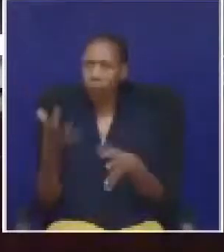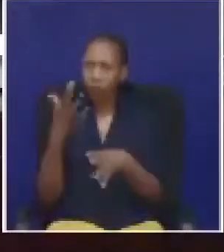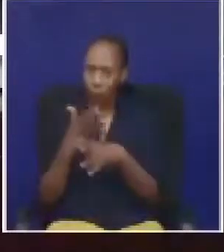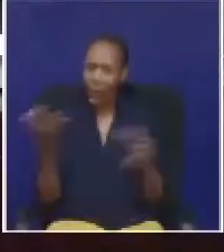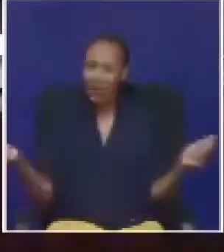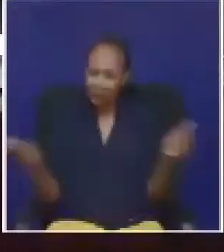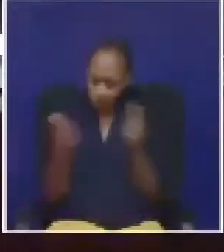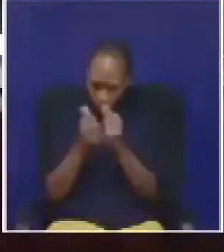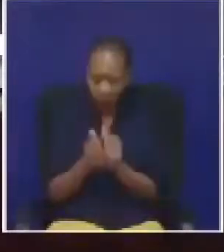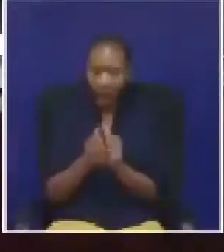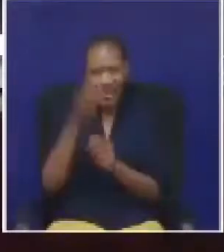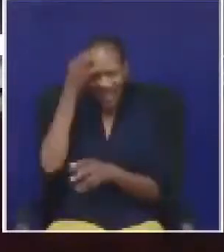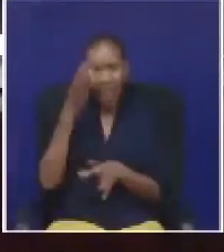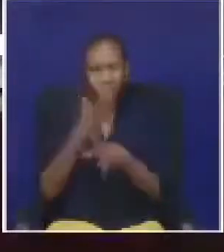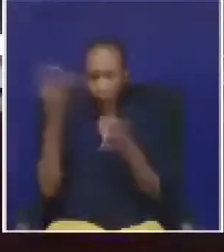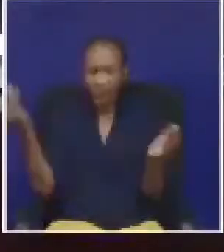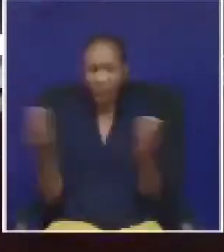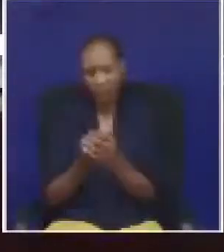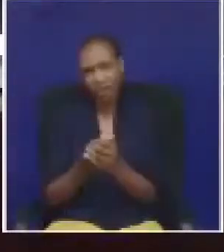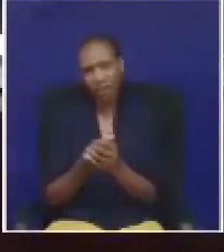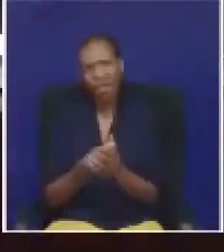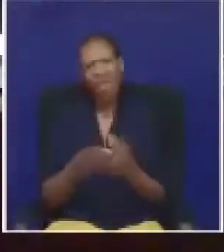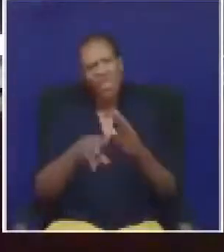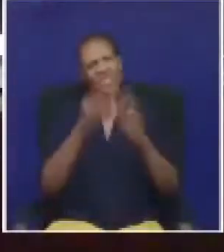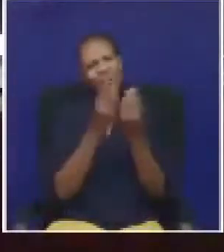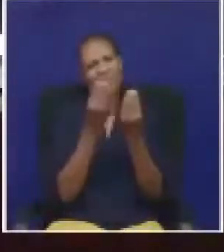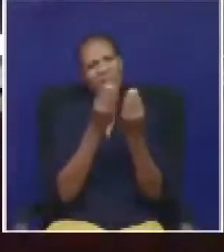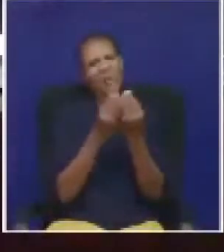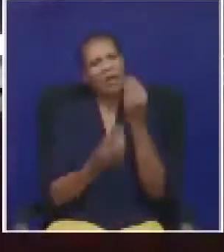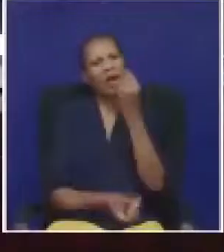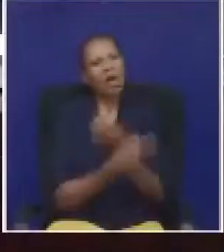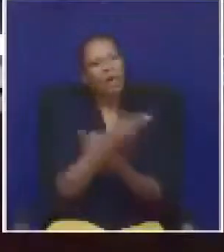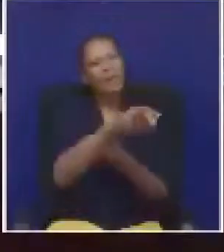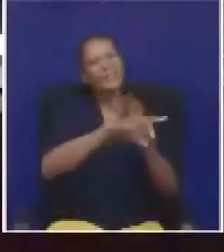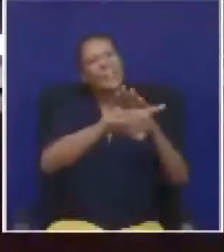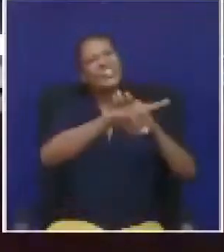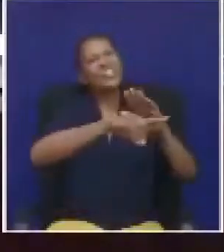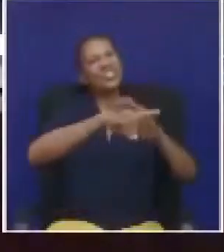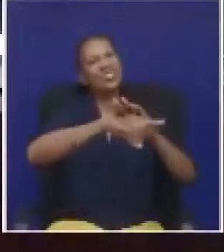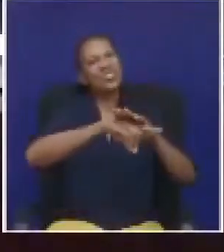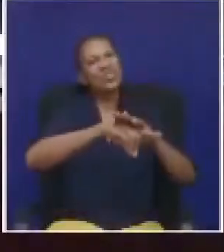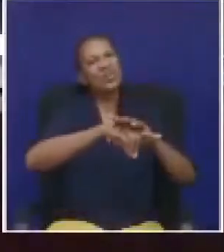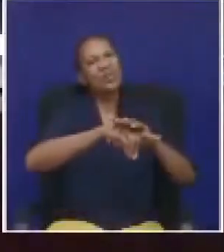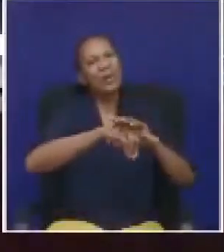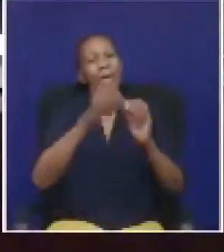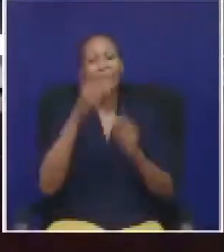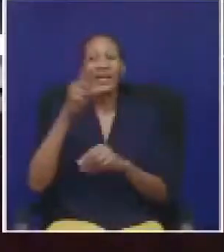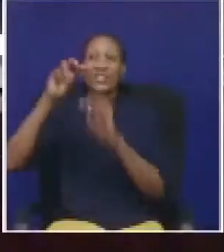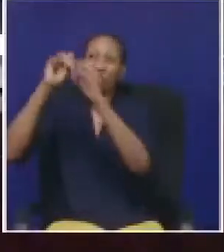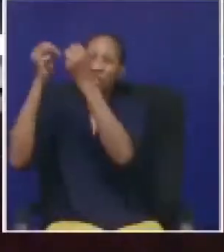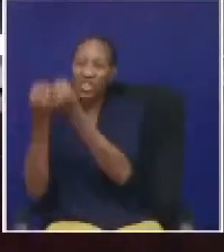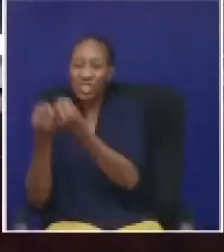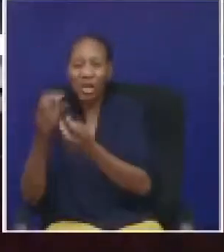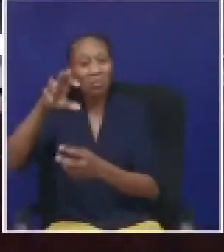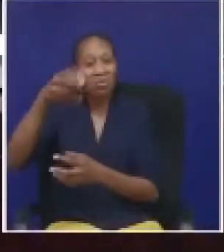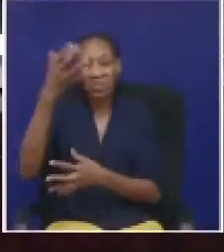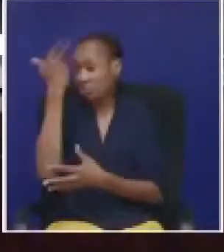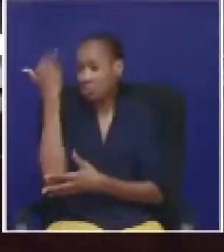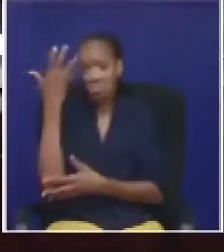as a whole of government. Nothing must happen in the district that requires national government. The national government doesn't know about